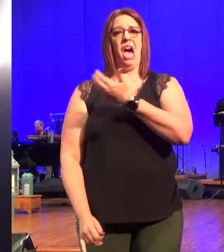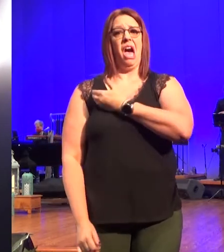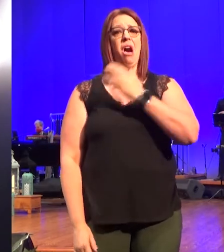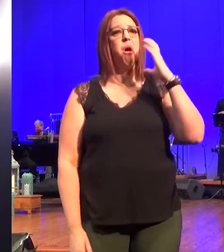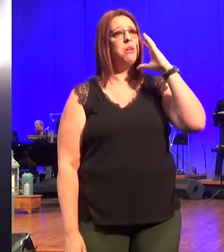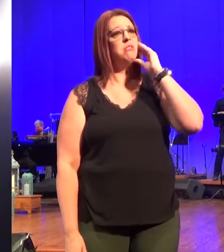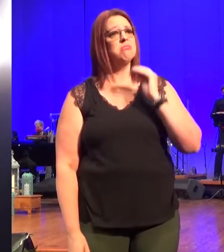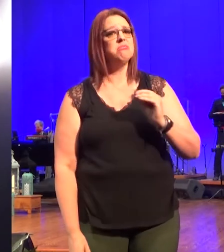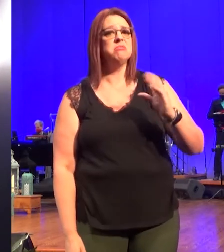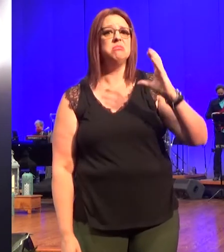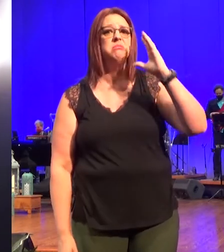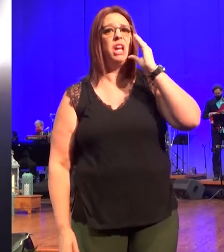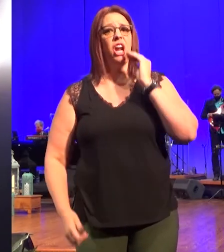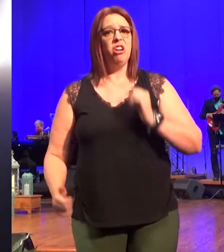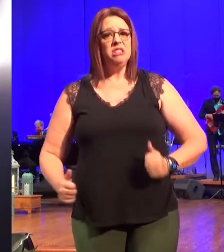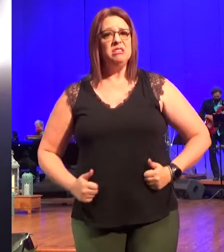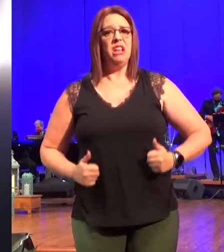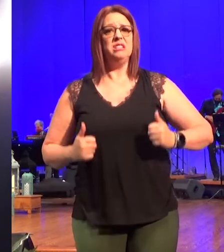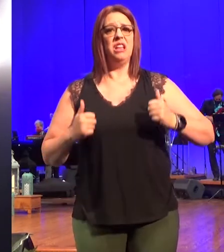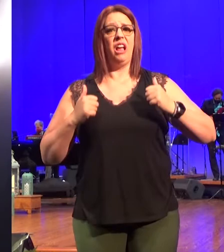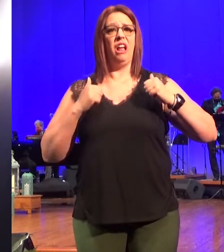can't undo.